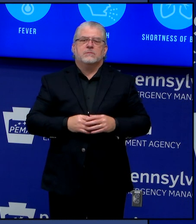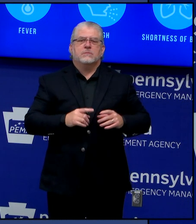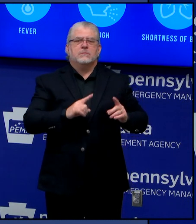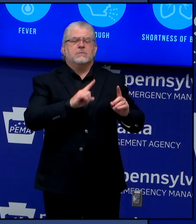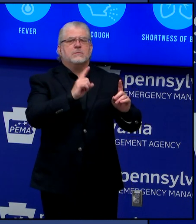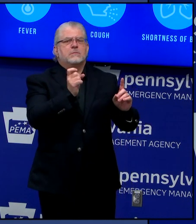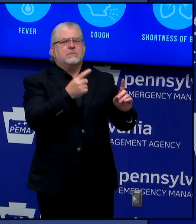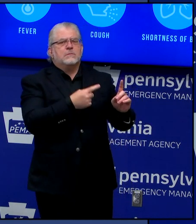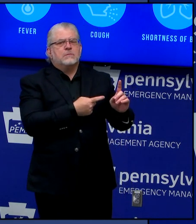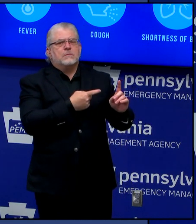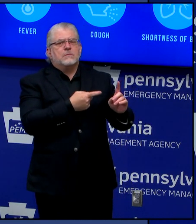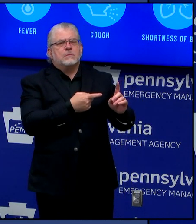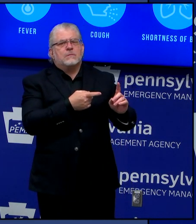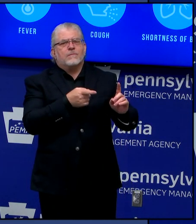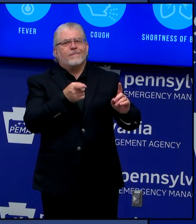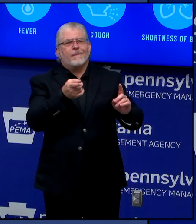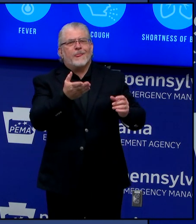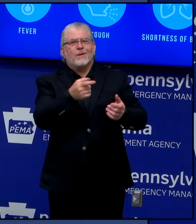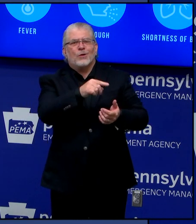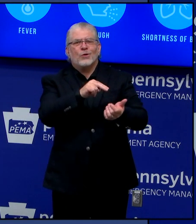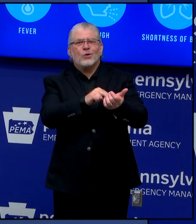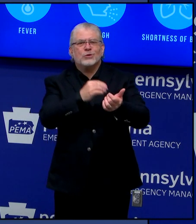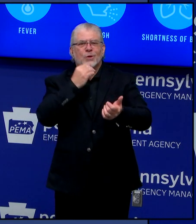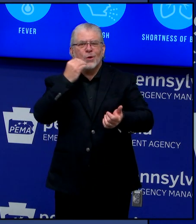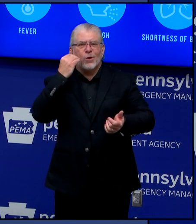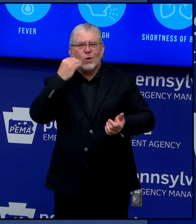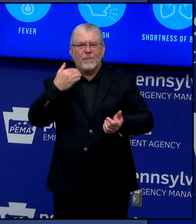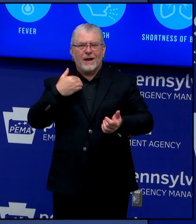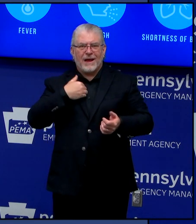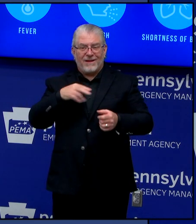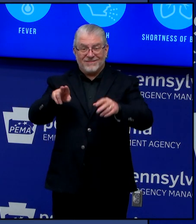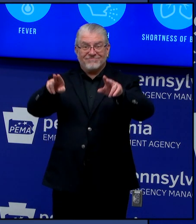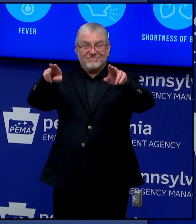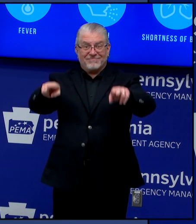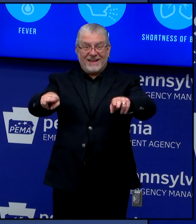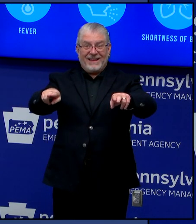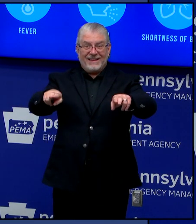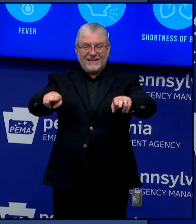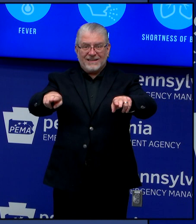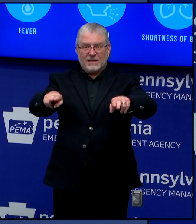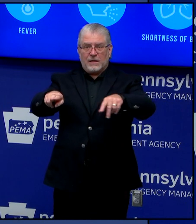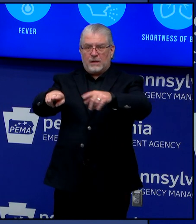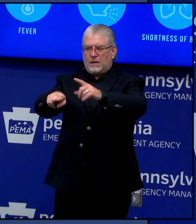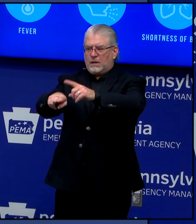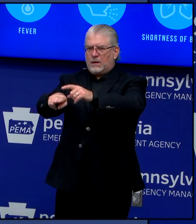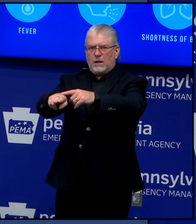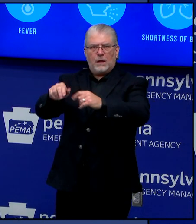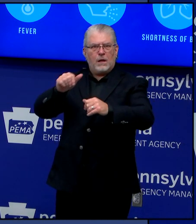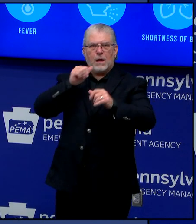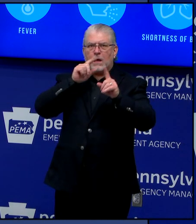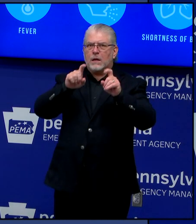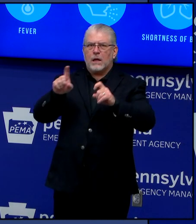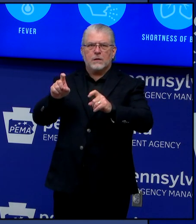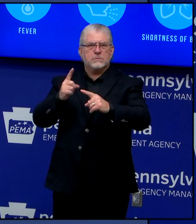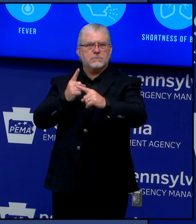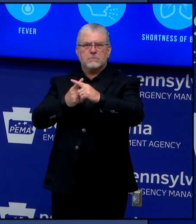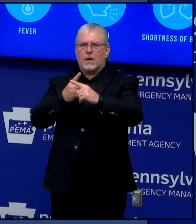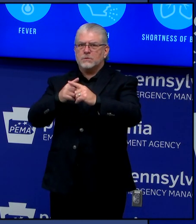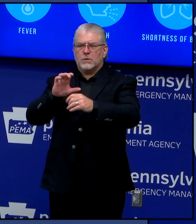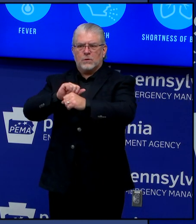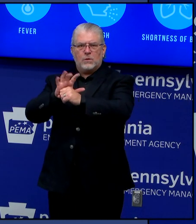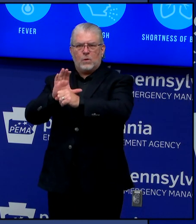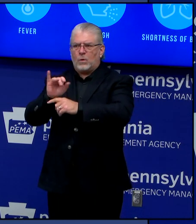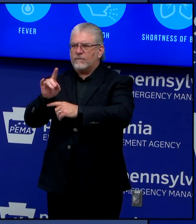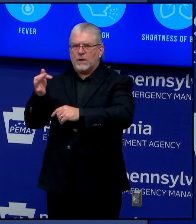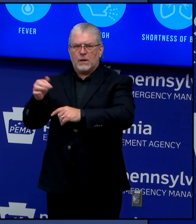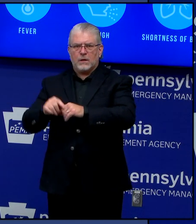is tested positive for COVID-19 to a family home or another nursing home? And if so, what guidelines are given to a family members accepting